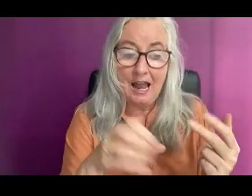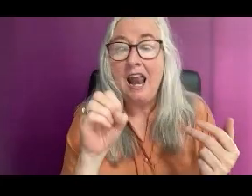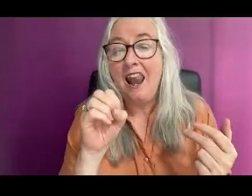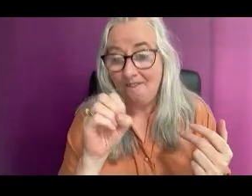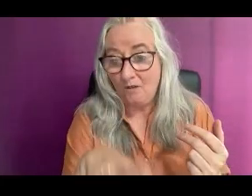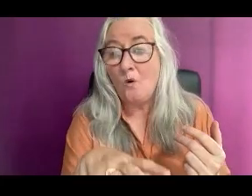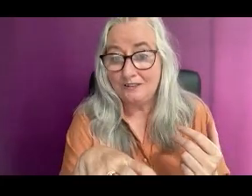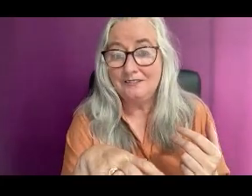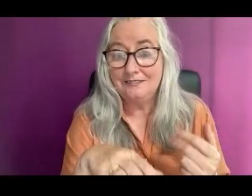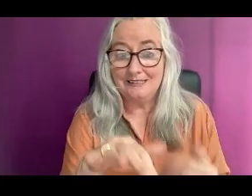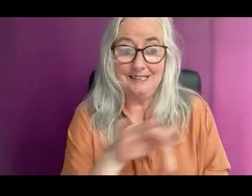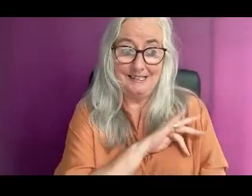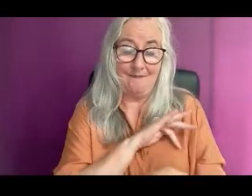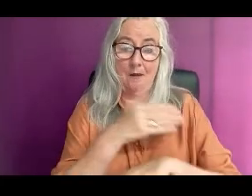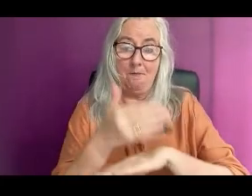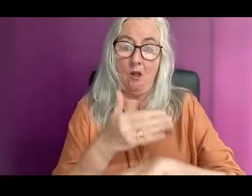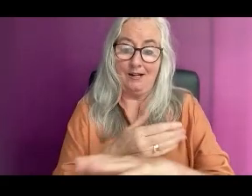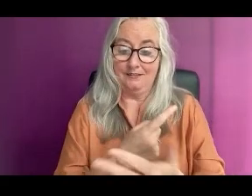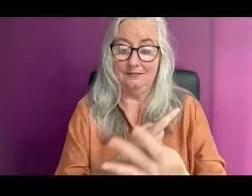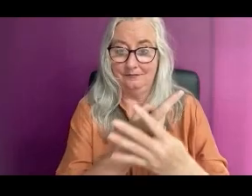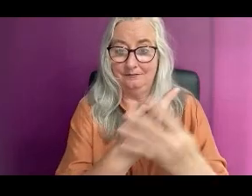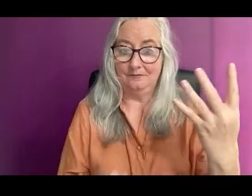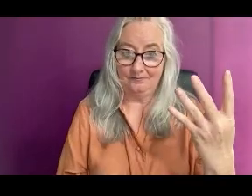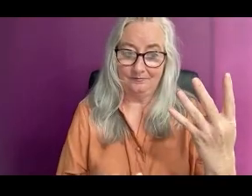you can be self-employed as well.